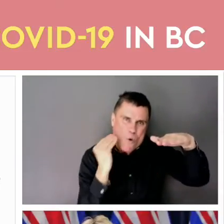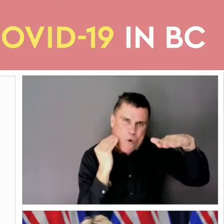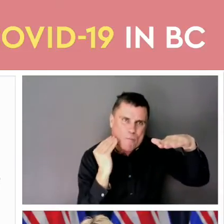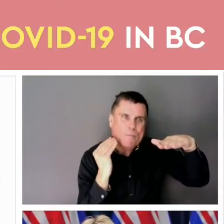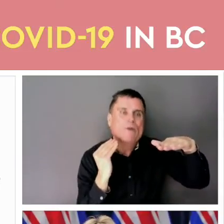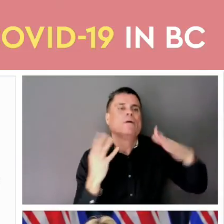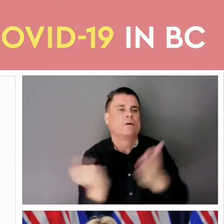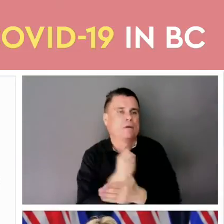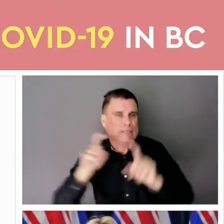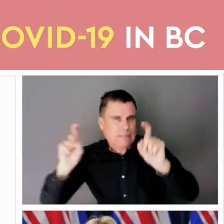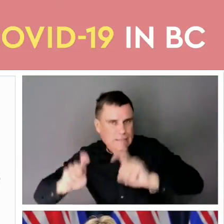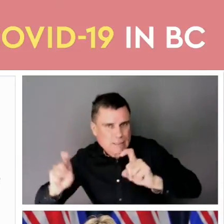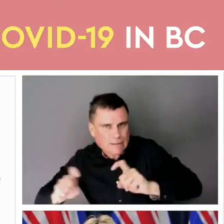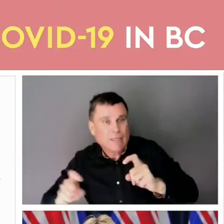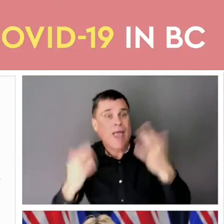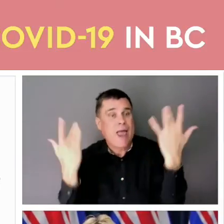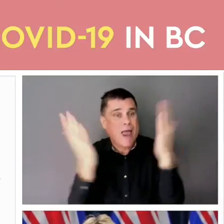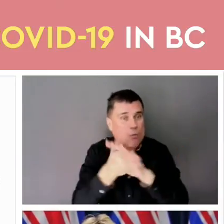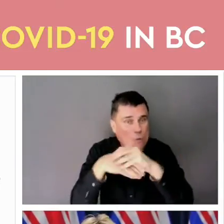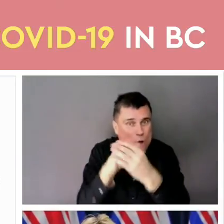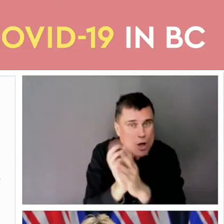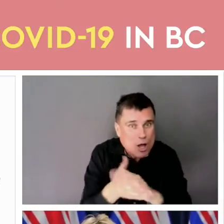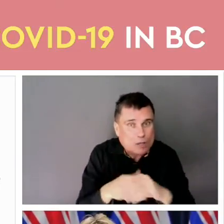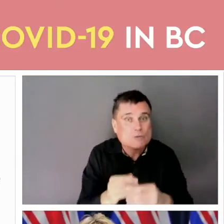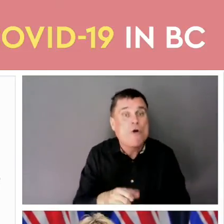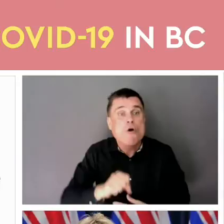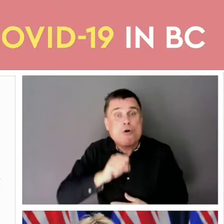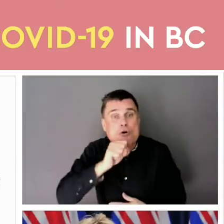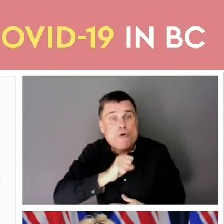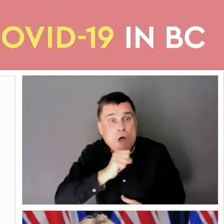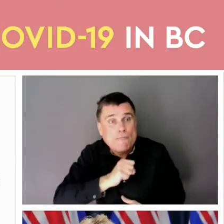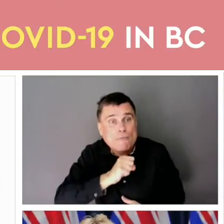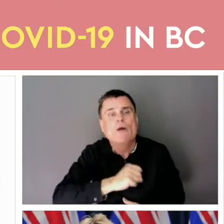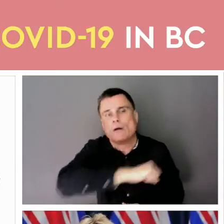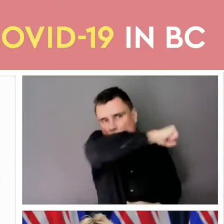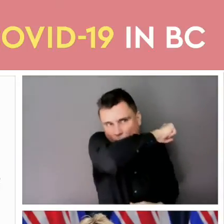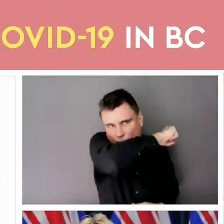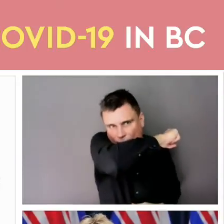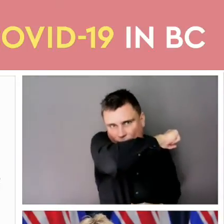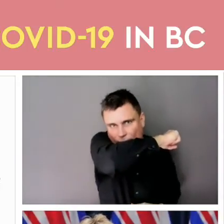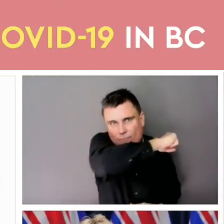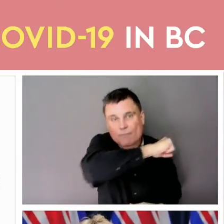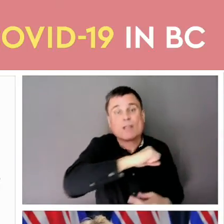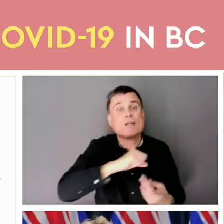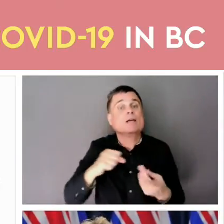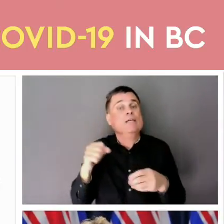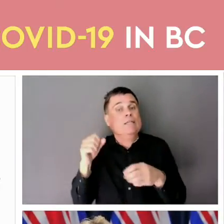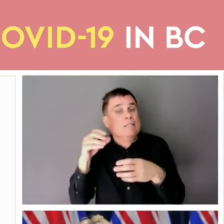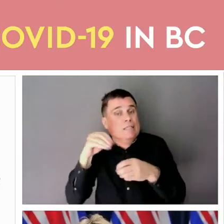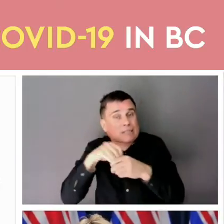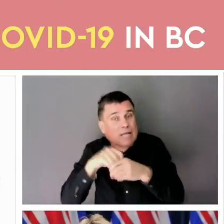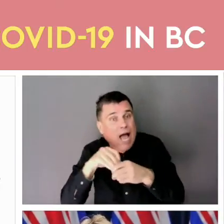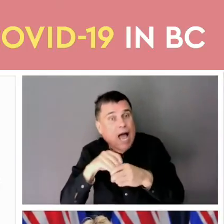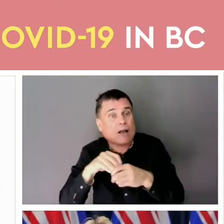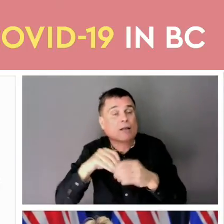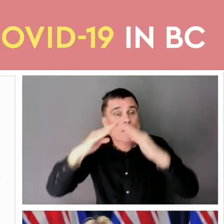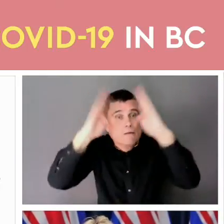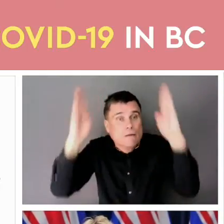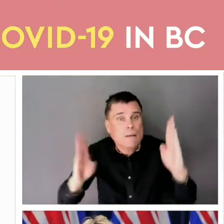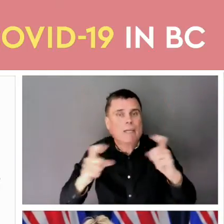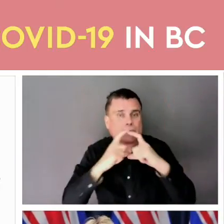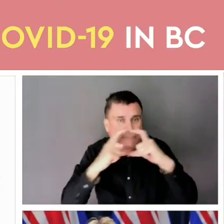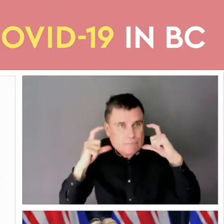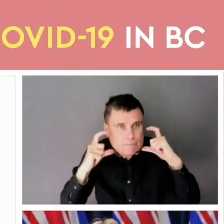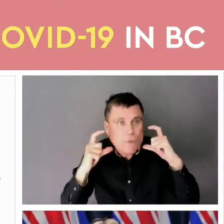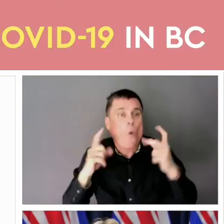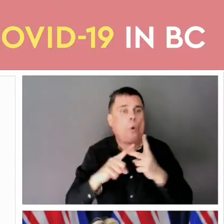cough, wearing masks when we're in indoor public spaces, and maintaining our safe distances. And right now, the